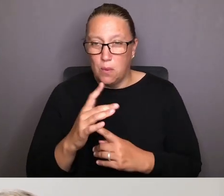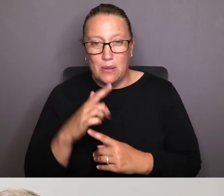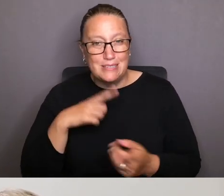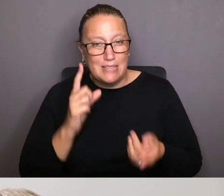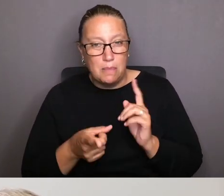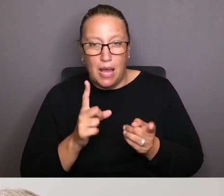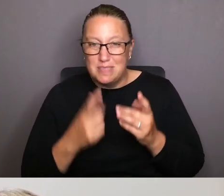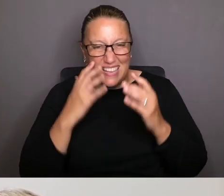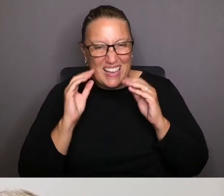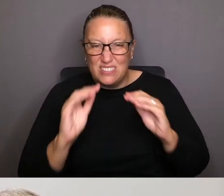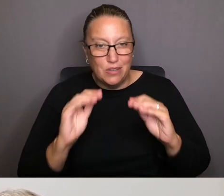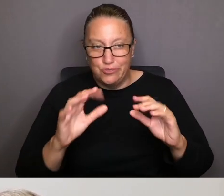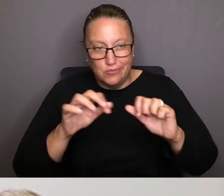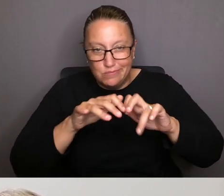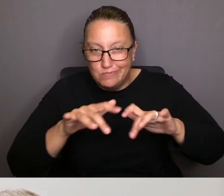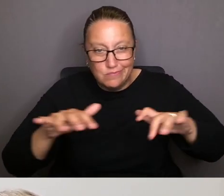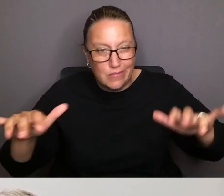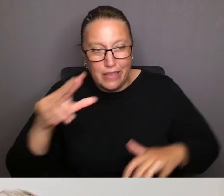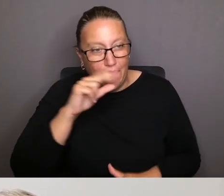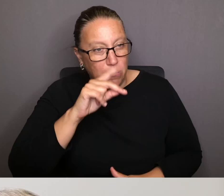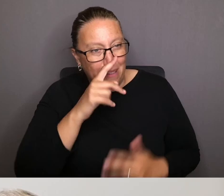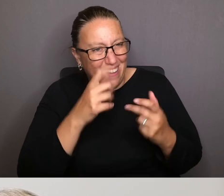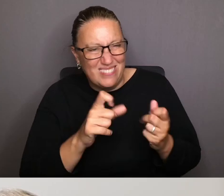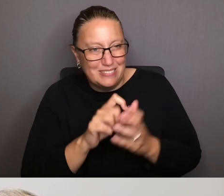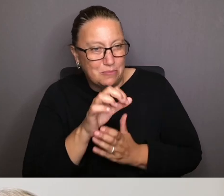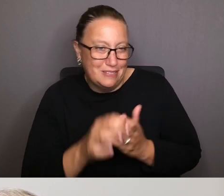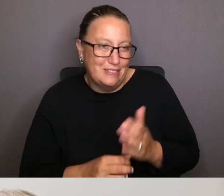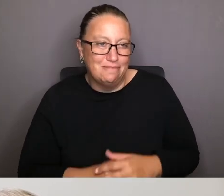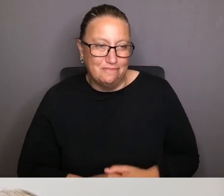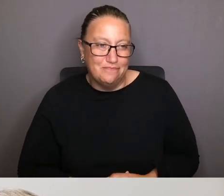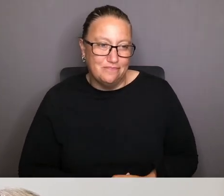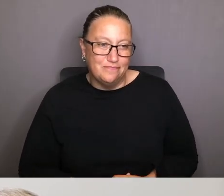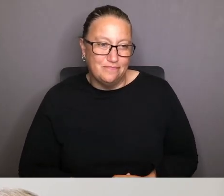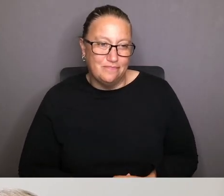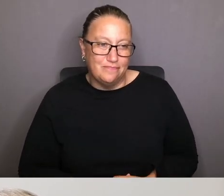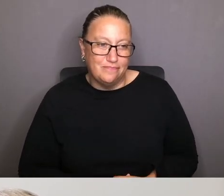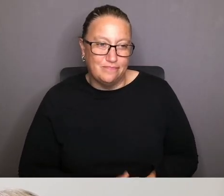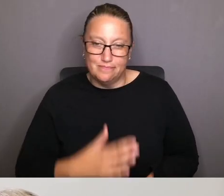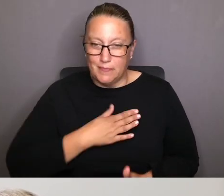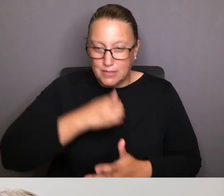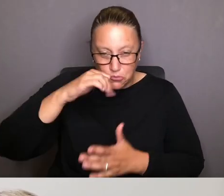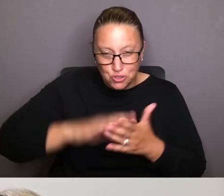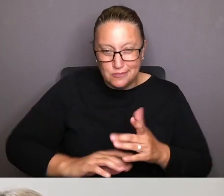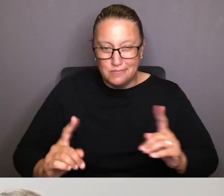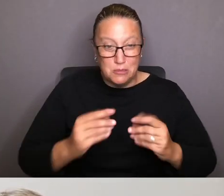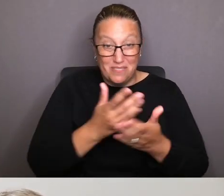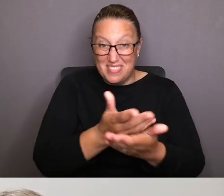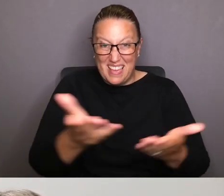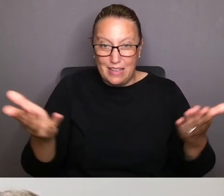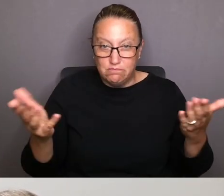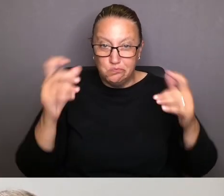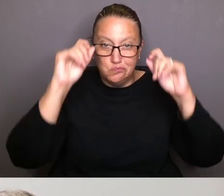distressing. So Heather, I've heard you come and talk to our youth group, Next Gen, and we talked a lot